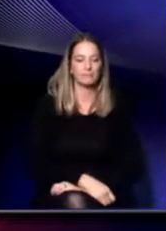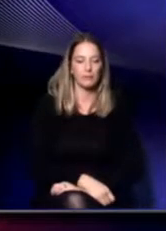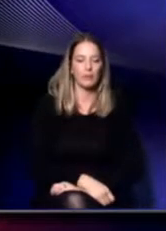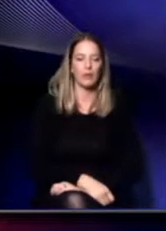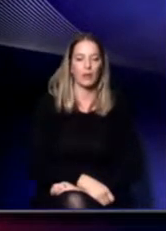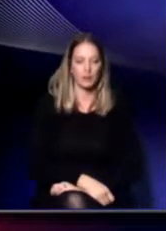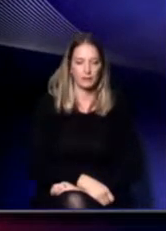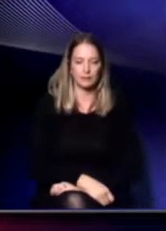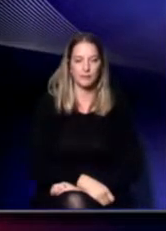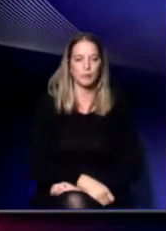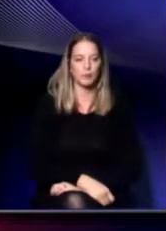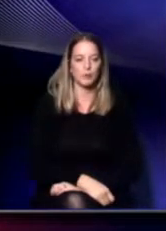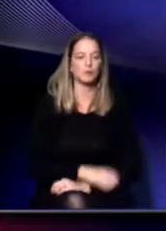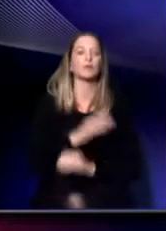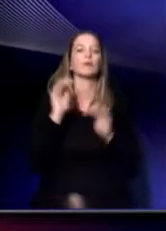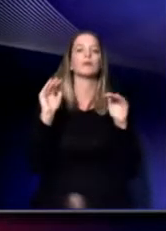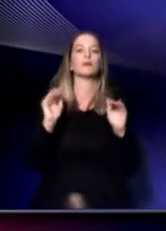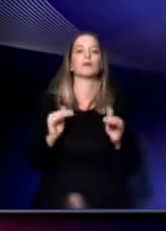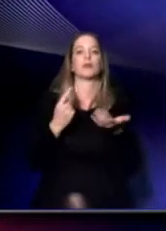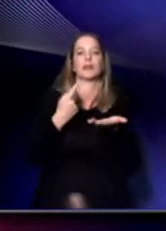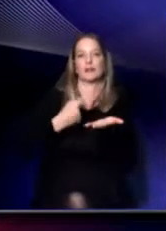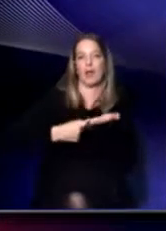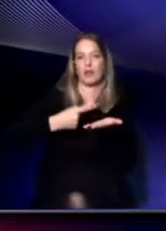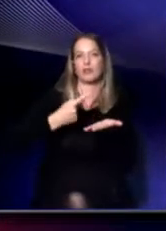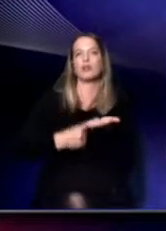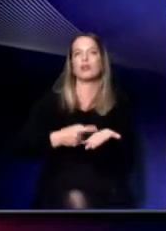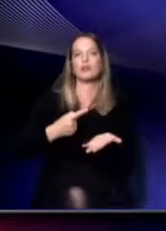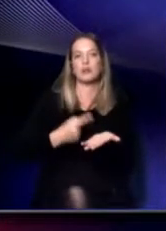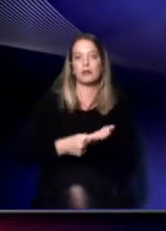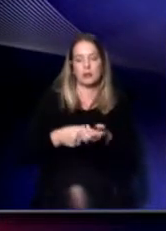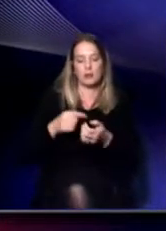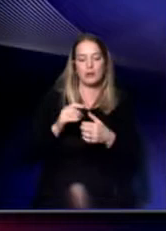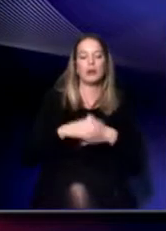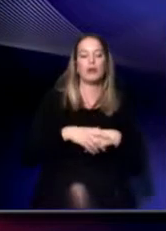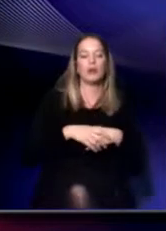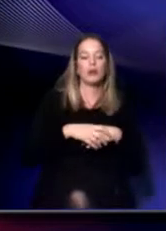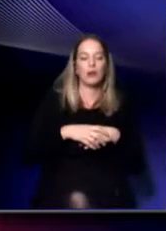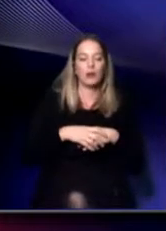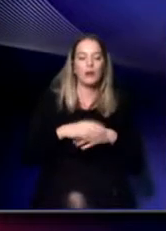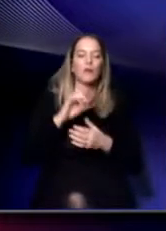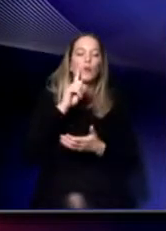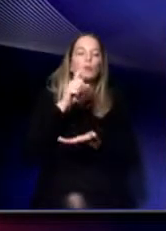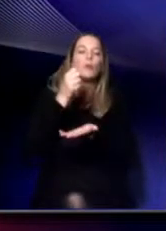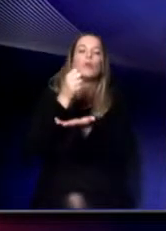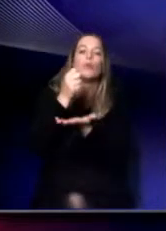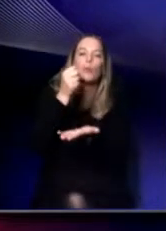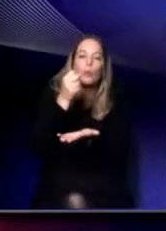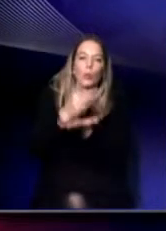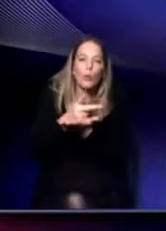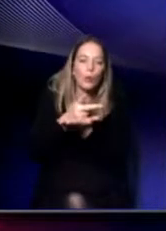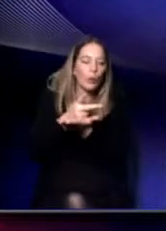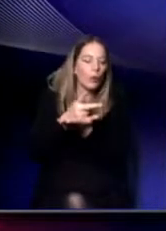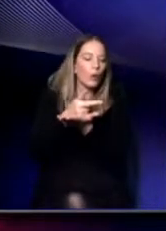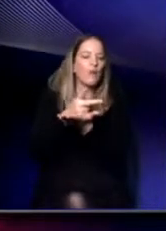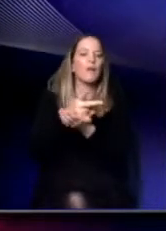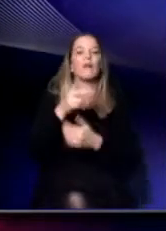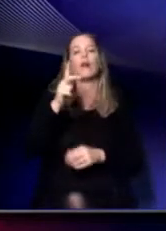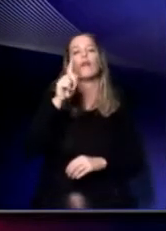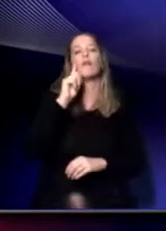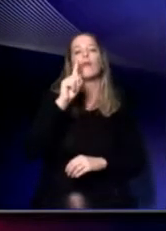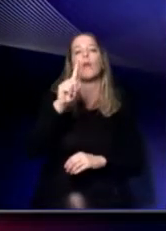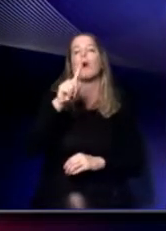Next is discussion of possible action item approval of 2018 proposed change to ARS Title 15, Chapter